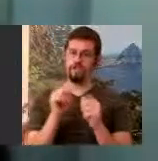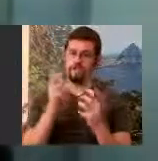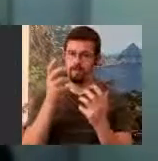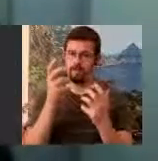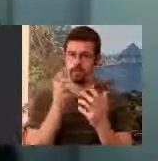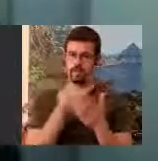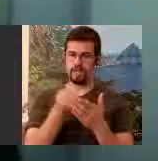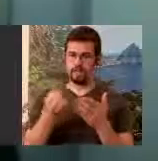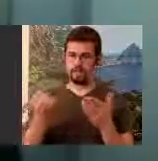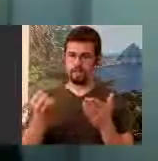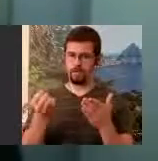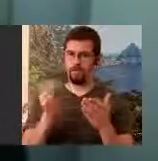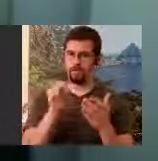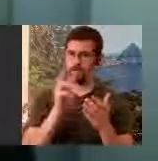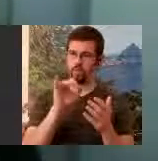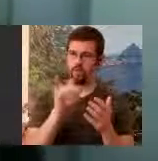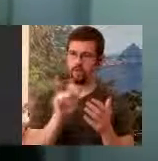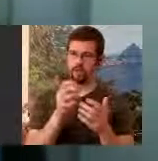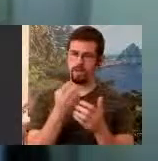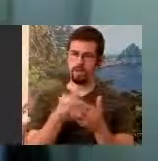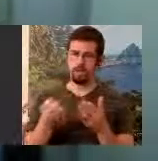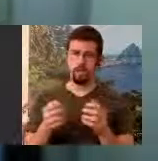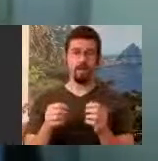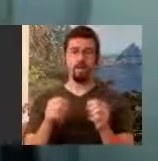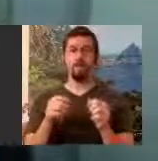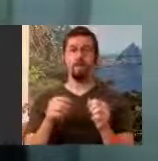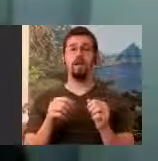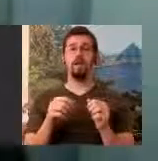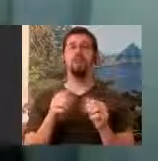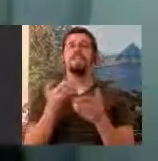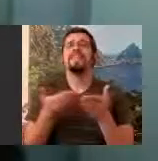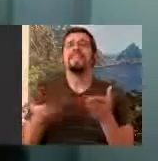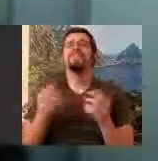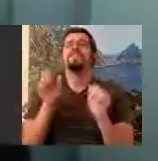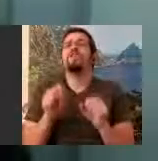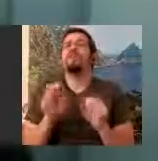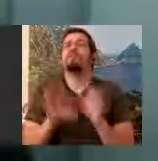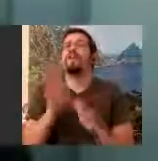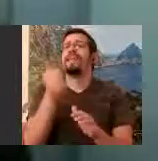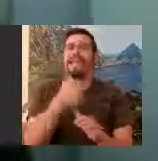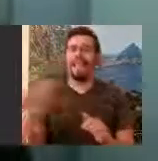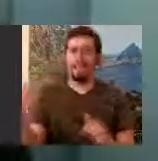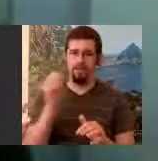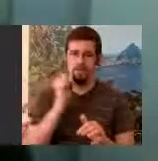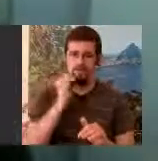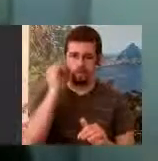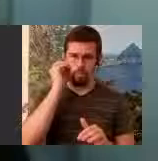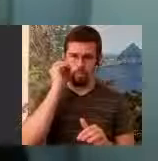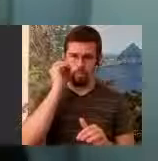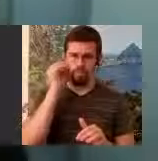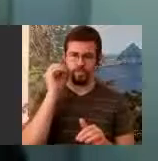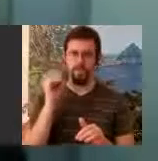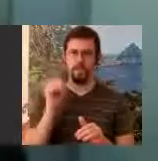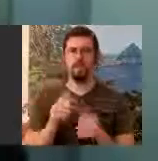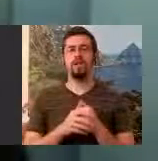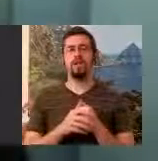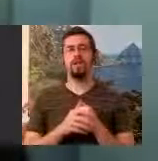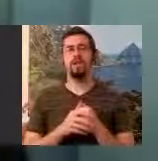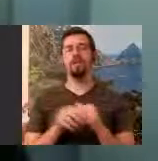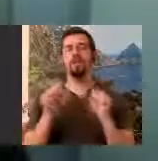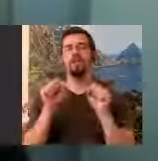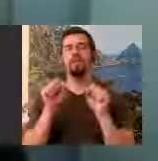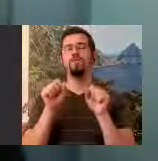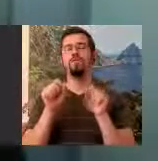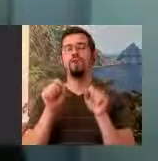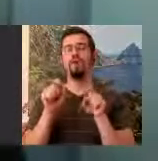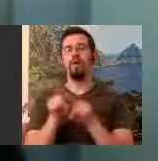equipment which can be found in anybody's house, and we are planning also on